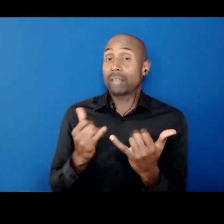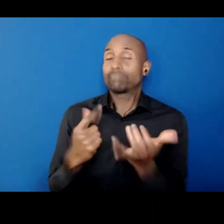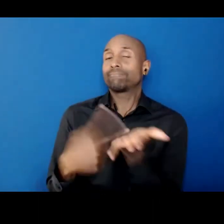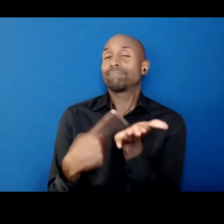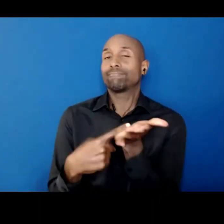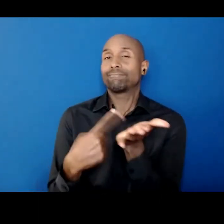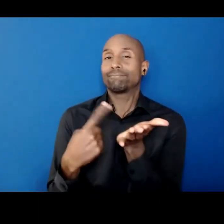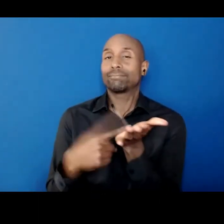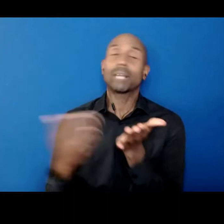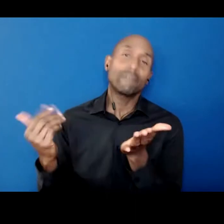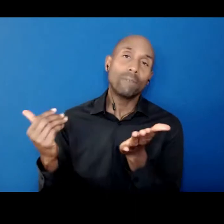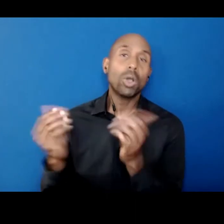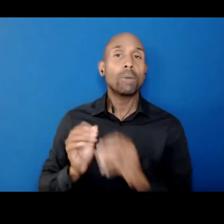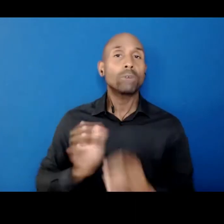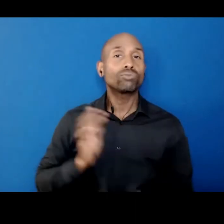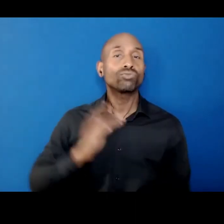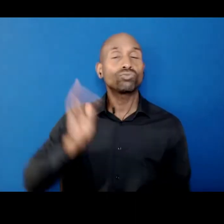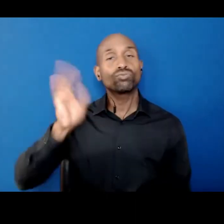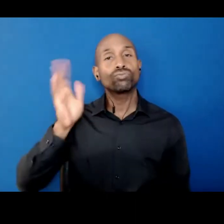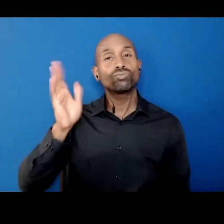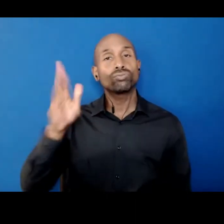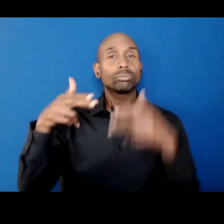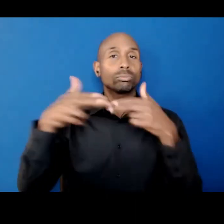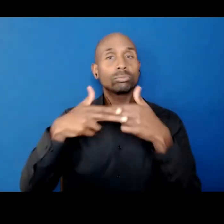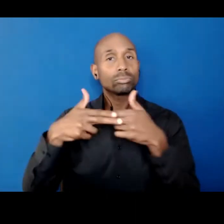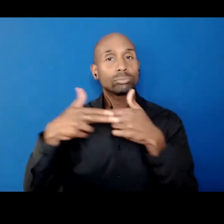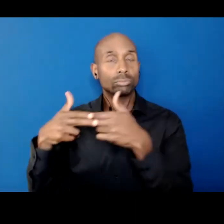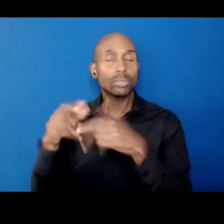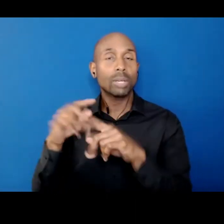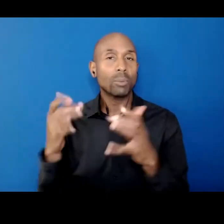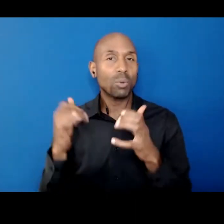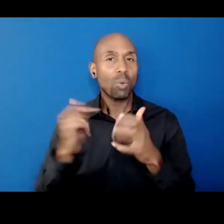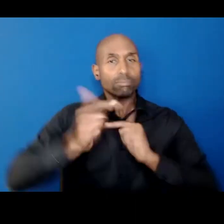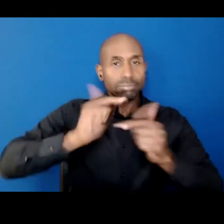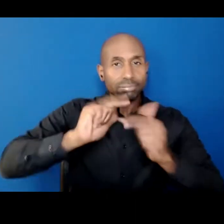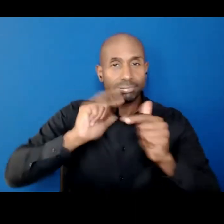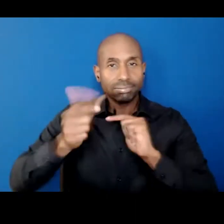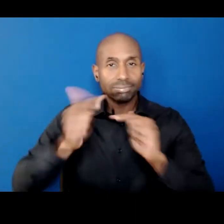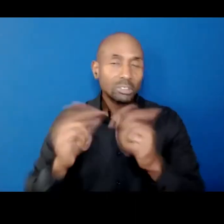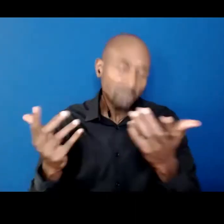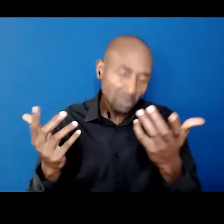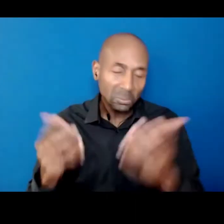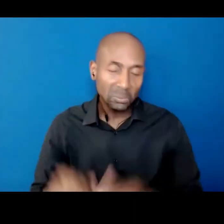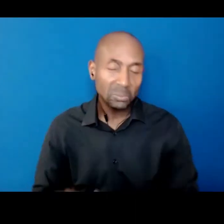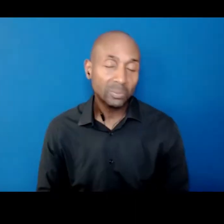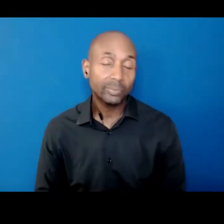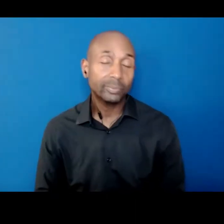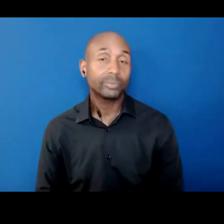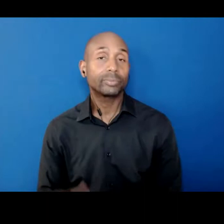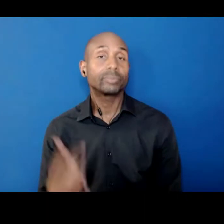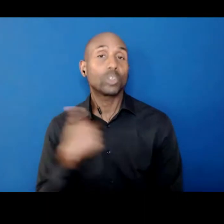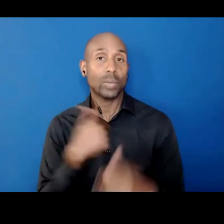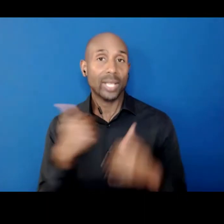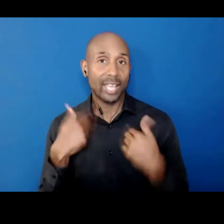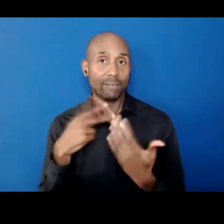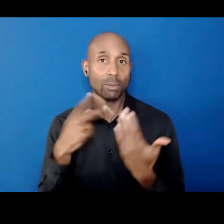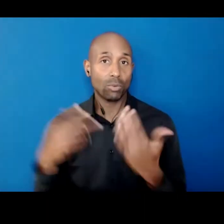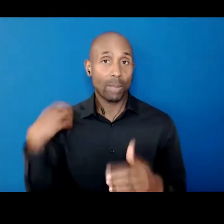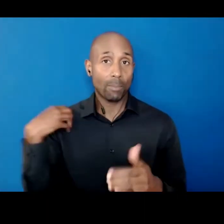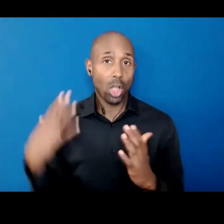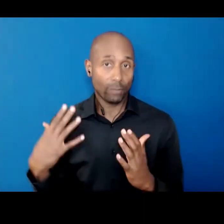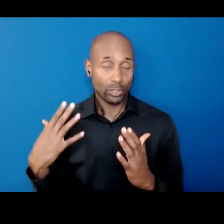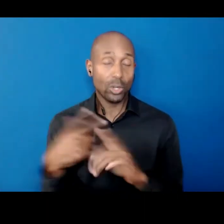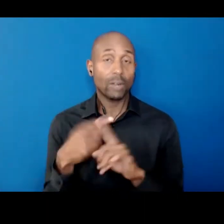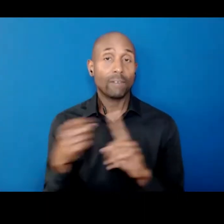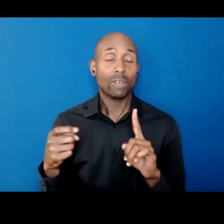PowerPoint presentation to kind of keep that dialogue going. During this session, we have our program officer with the